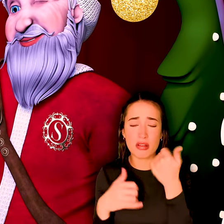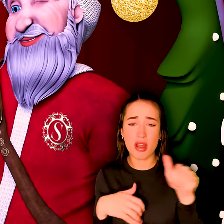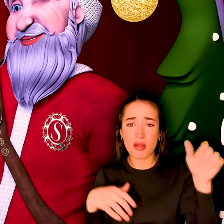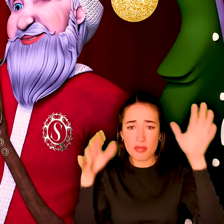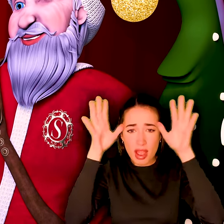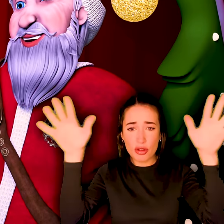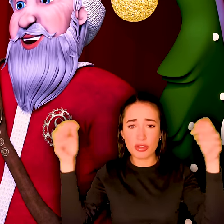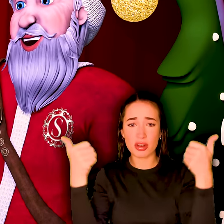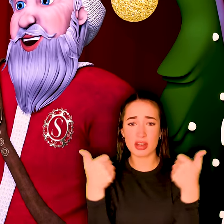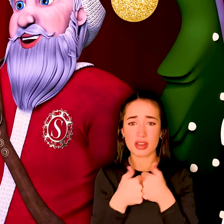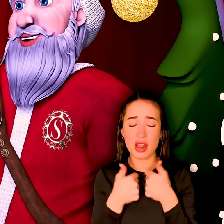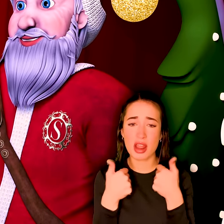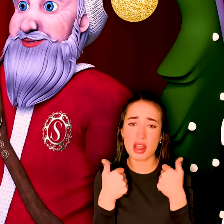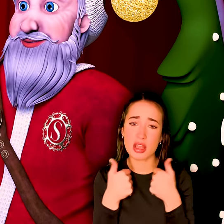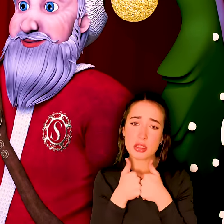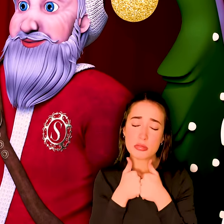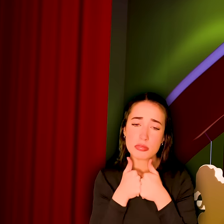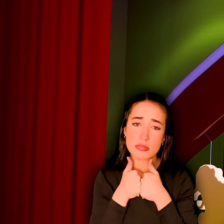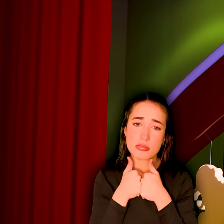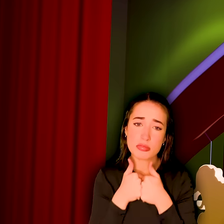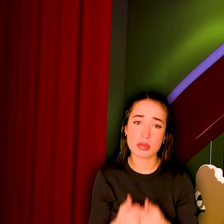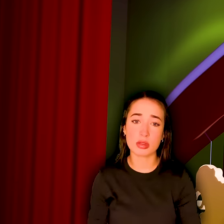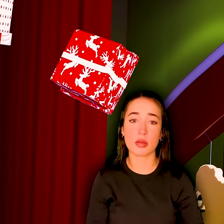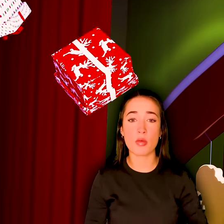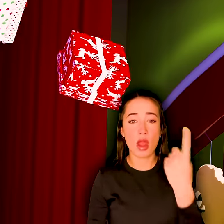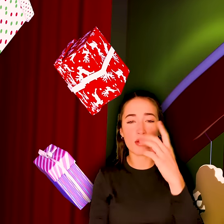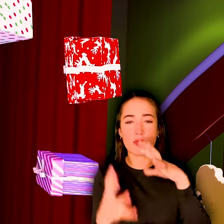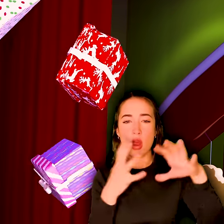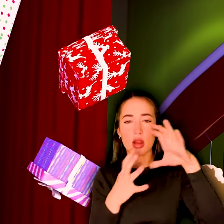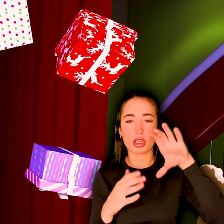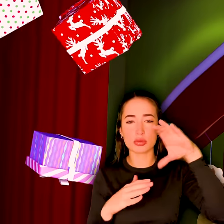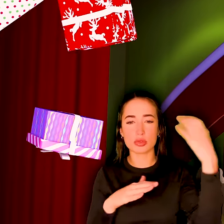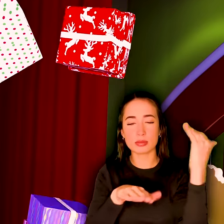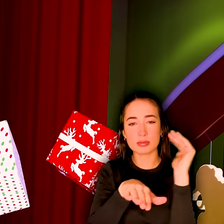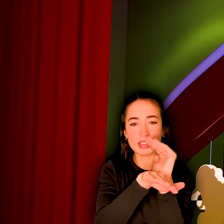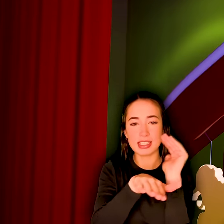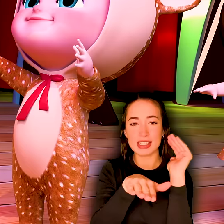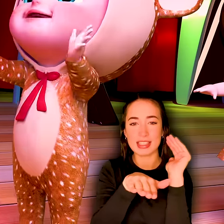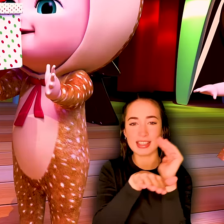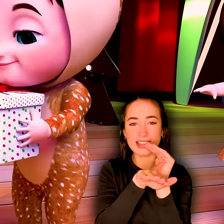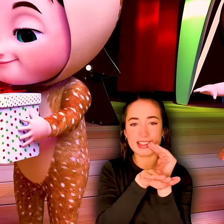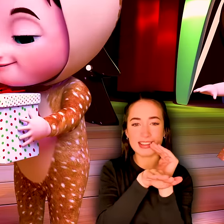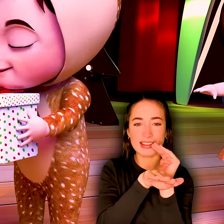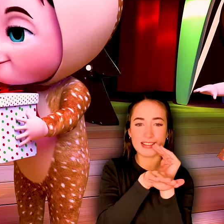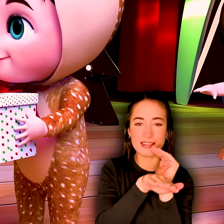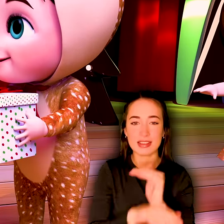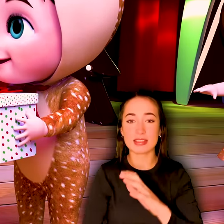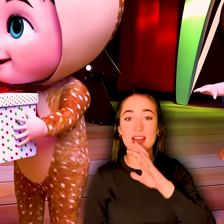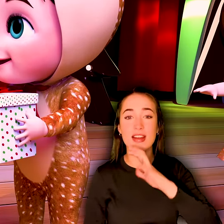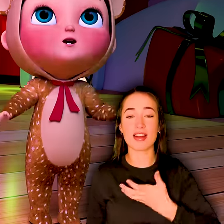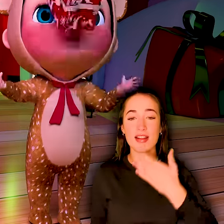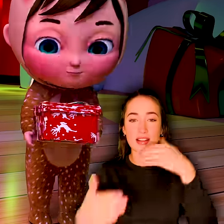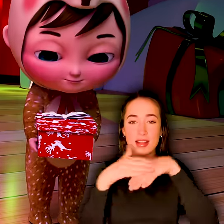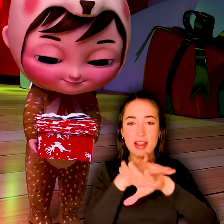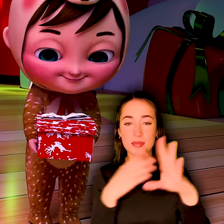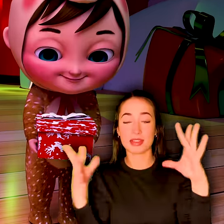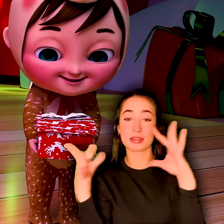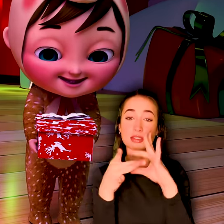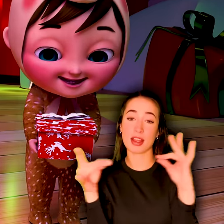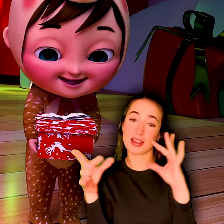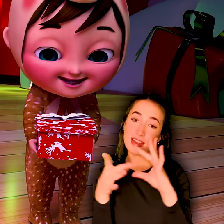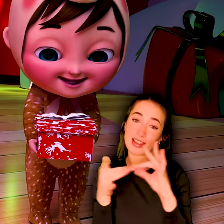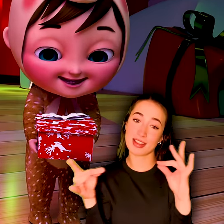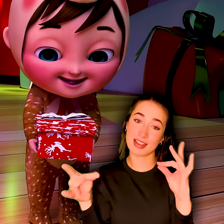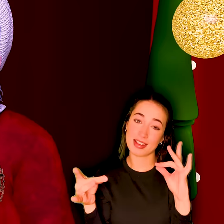joining any reindeer games then one foggy christmas eve santa